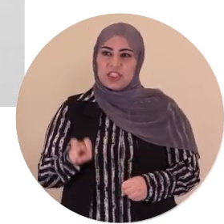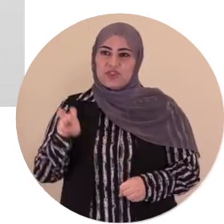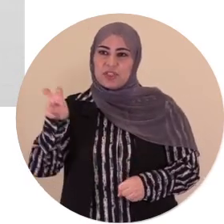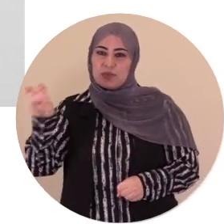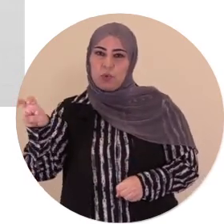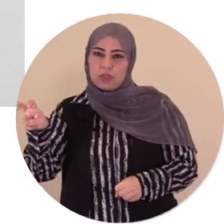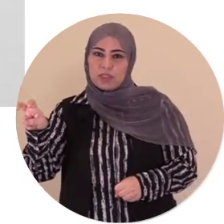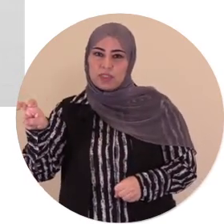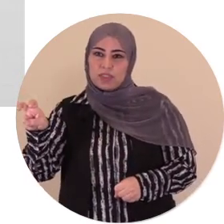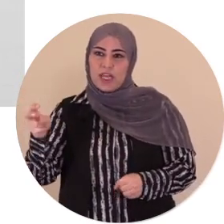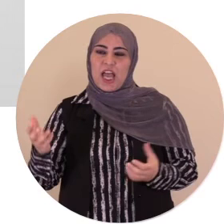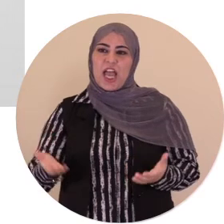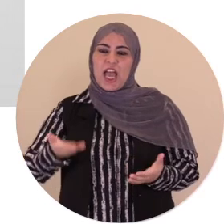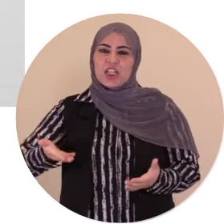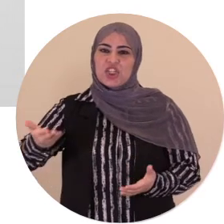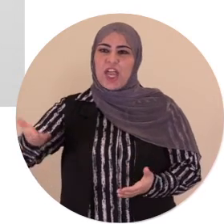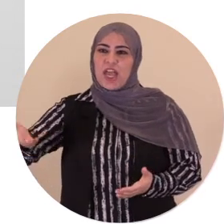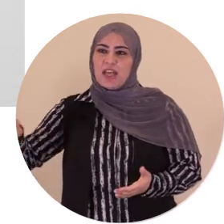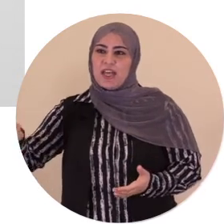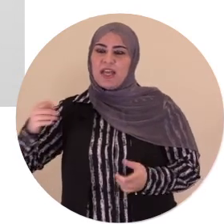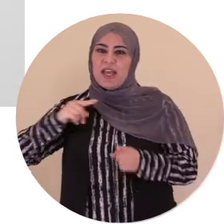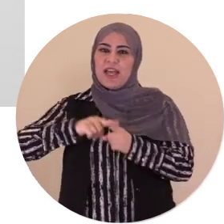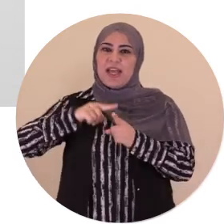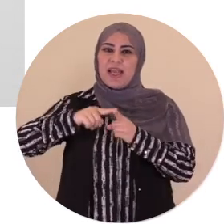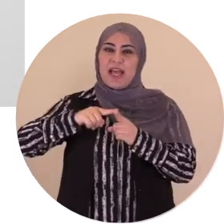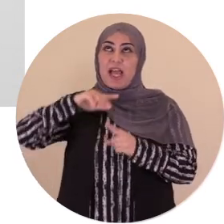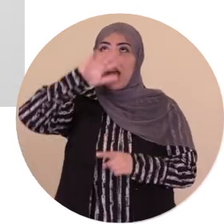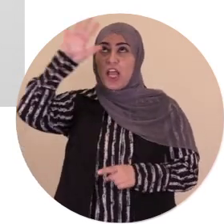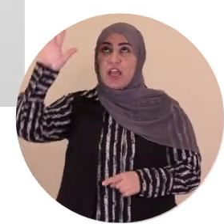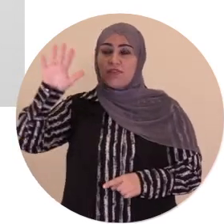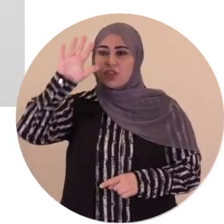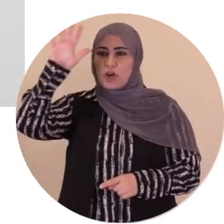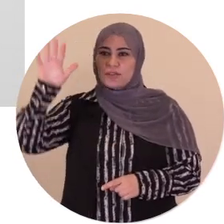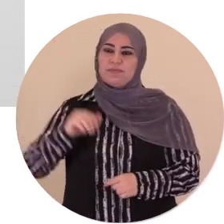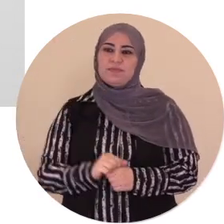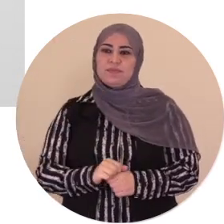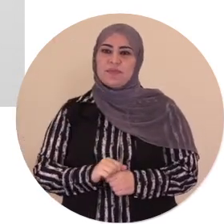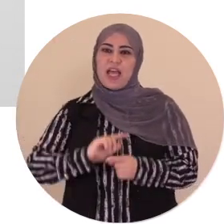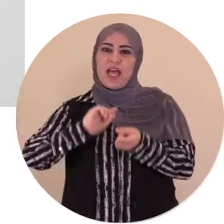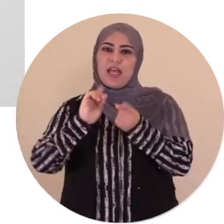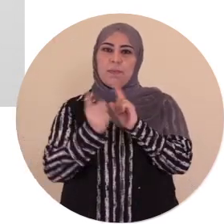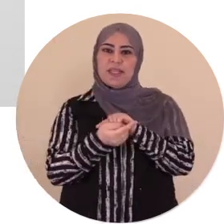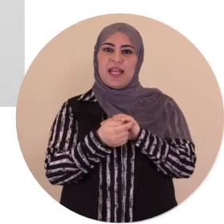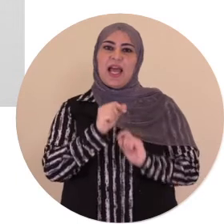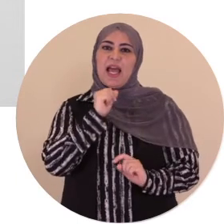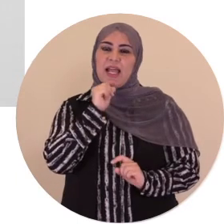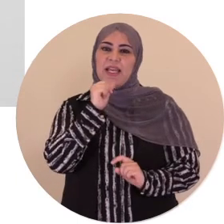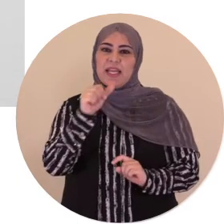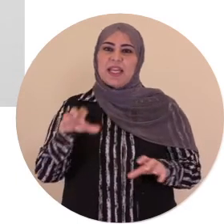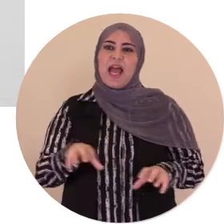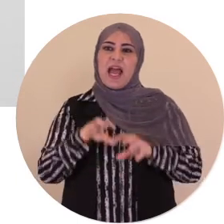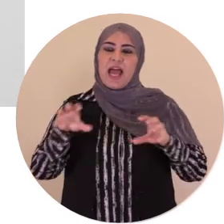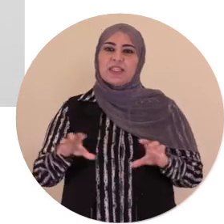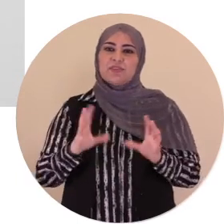the object, the verb, if there is a modal verb, and the subject, and then simply